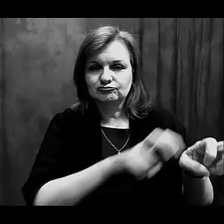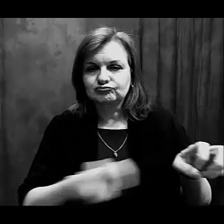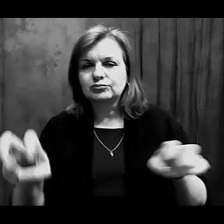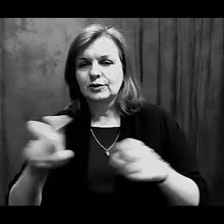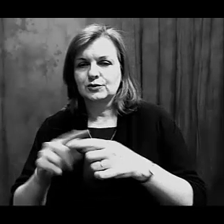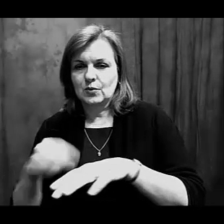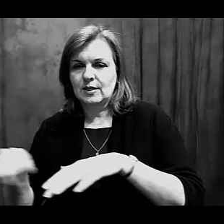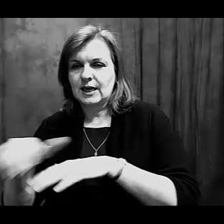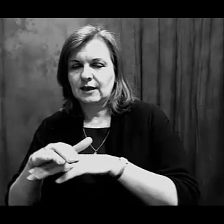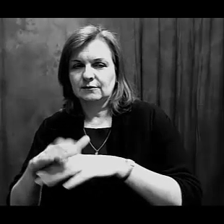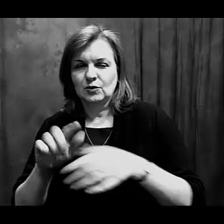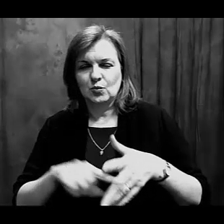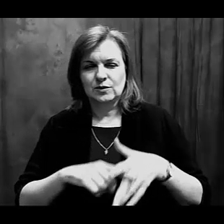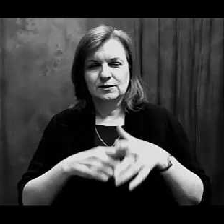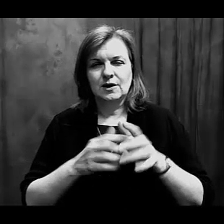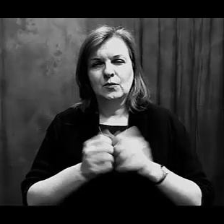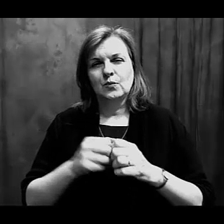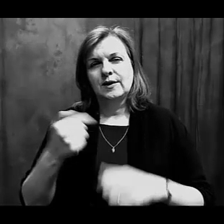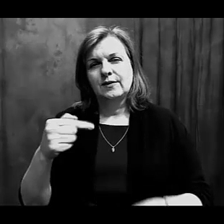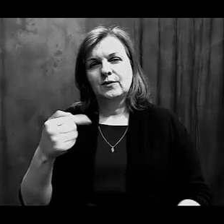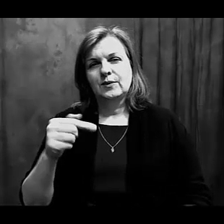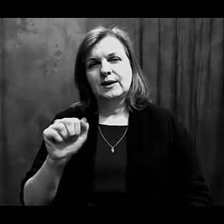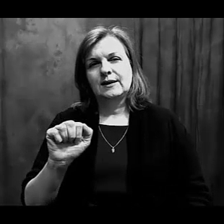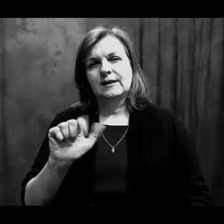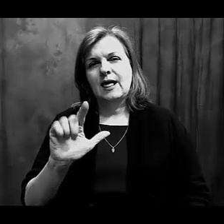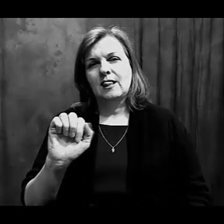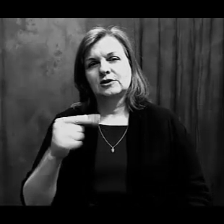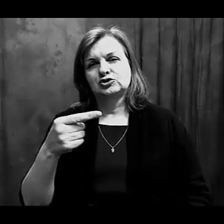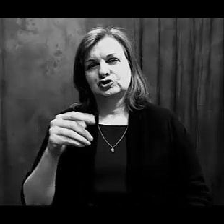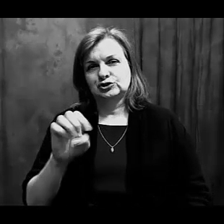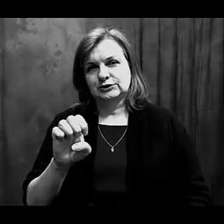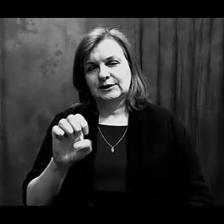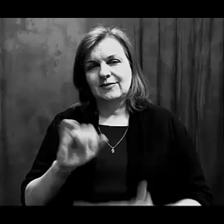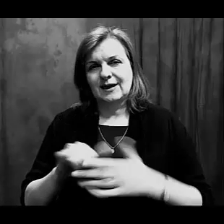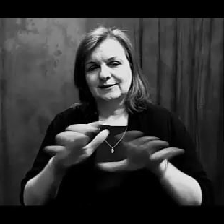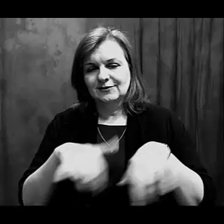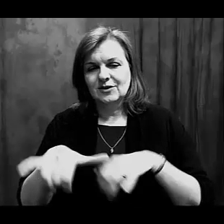to land. So green algae would have been our aquatic